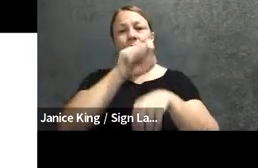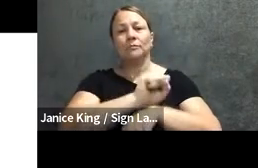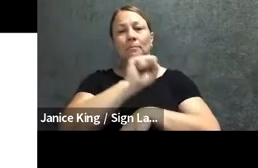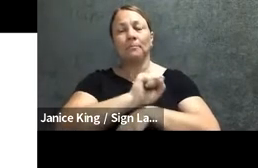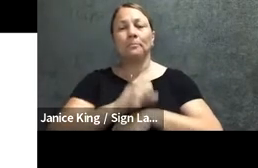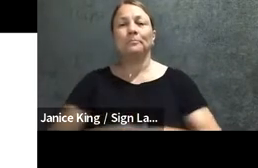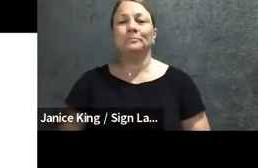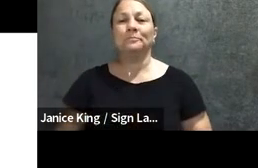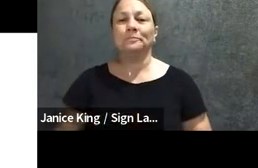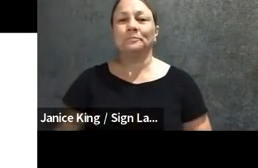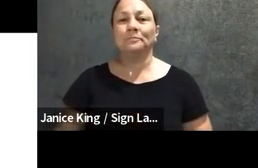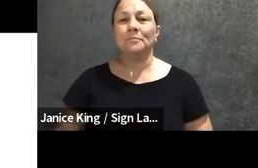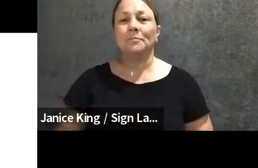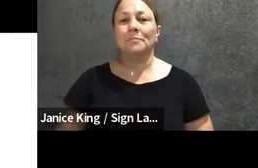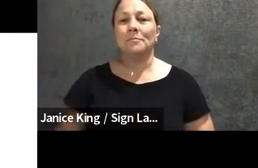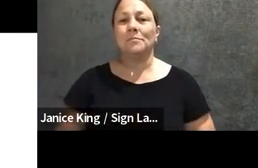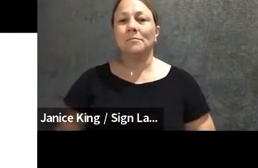Next.